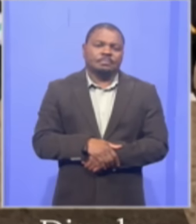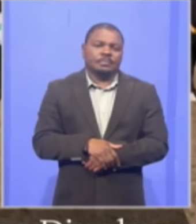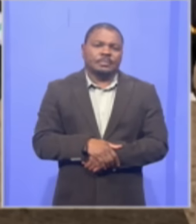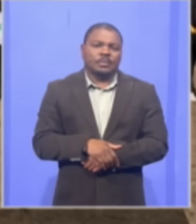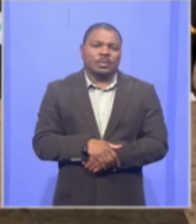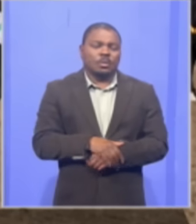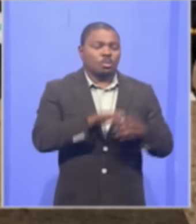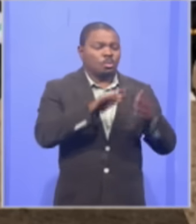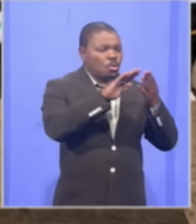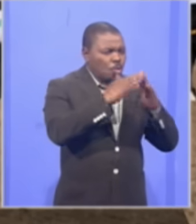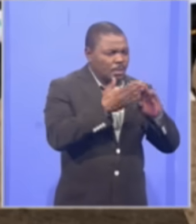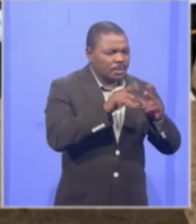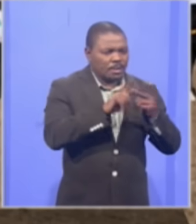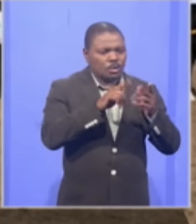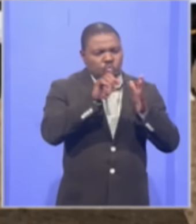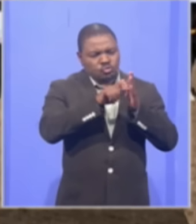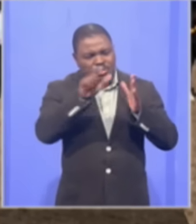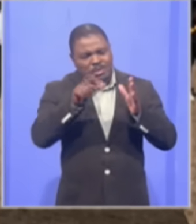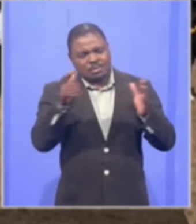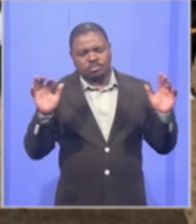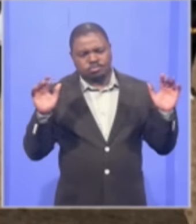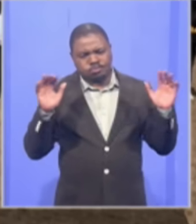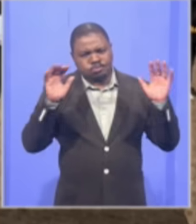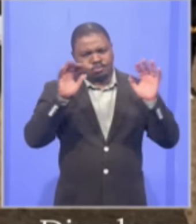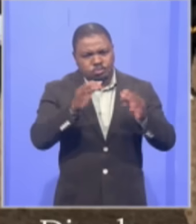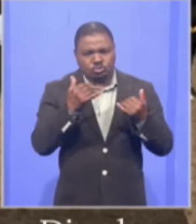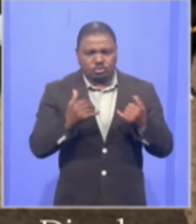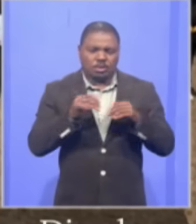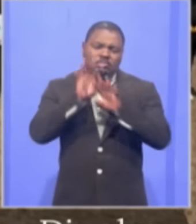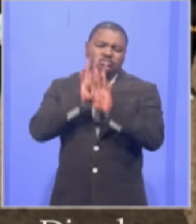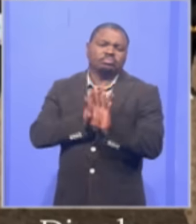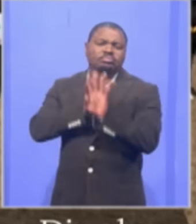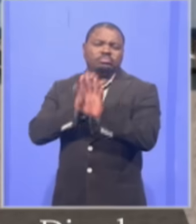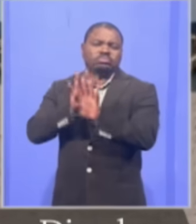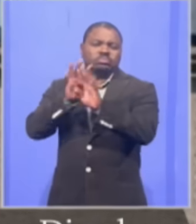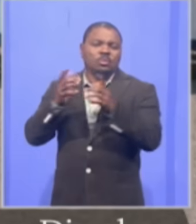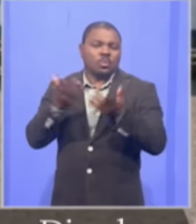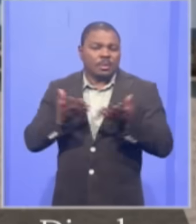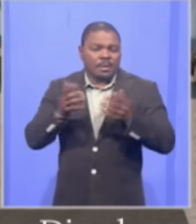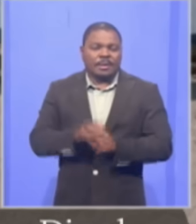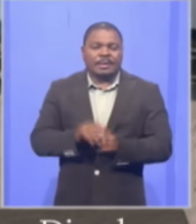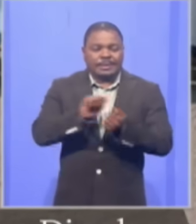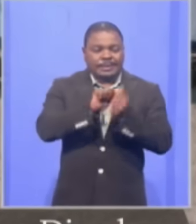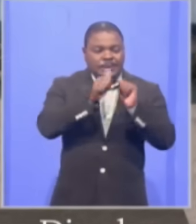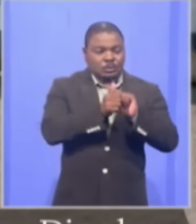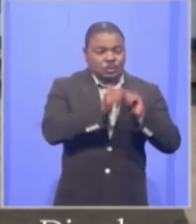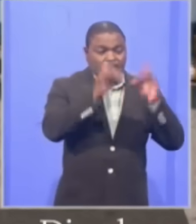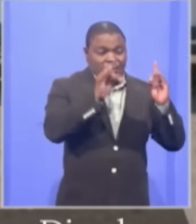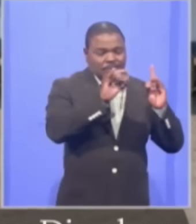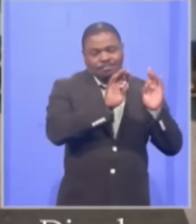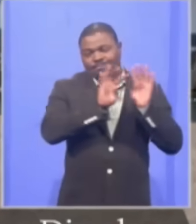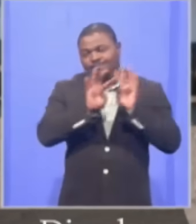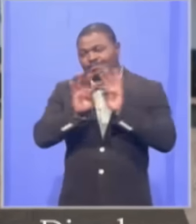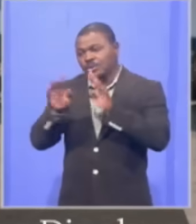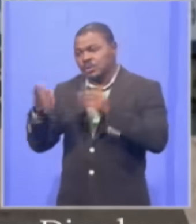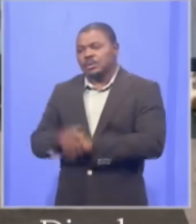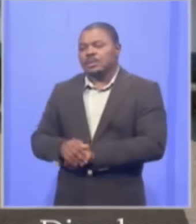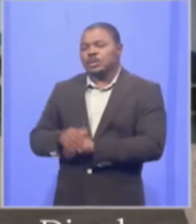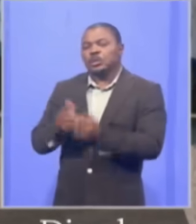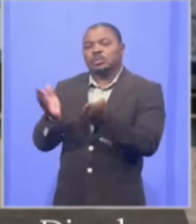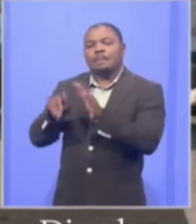Setlhopha sa baagi ga mmogo le barutwana ba ne ba tsenetse mogwanto go tswa kwa lebaleng la metshameko go ya kwa sekolong se se potlana sa